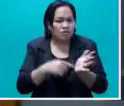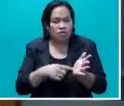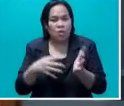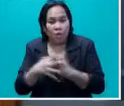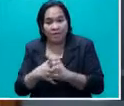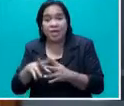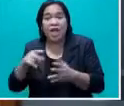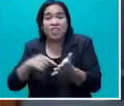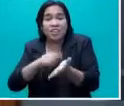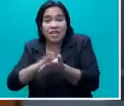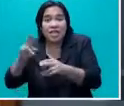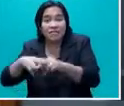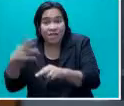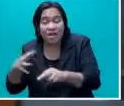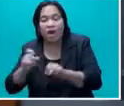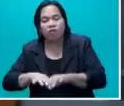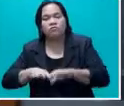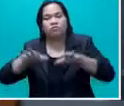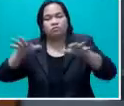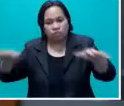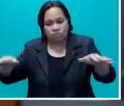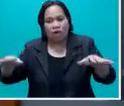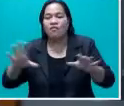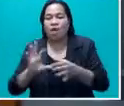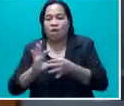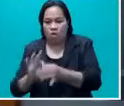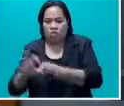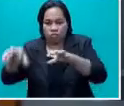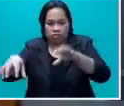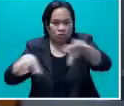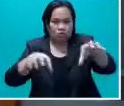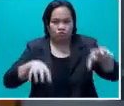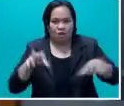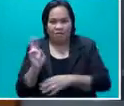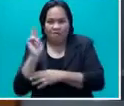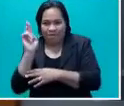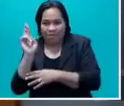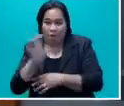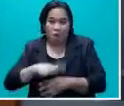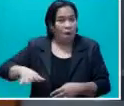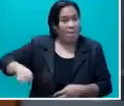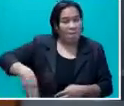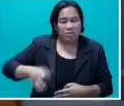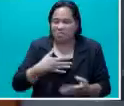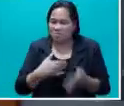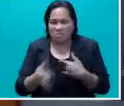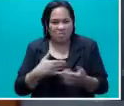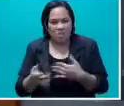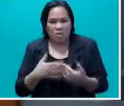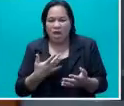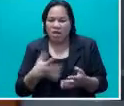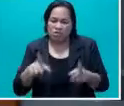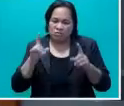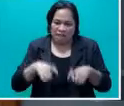and Friday, everyone goes out for constituency work. And all members, regardless of whether you're in government or